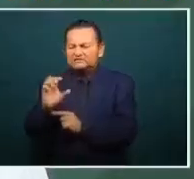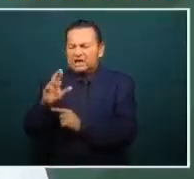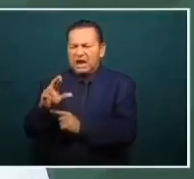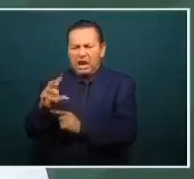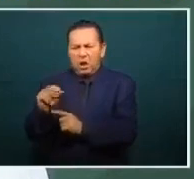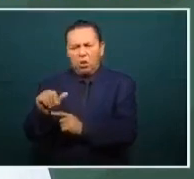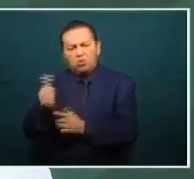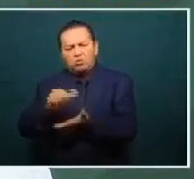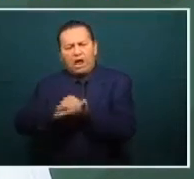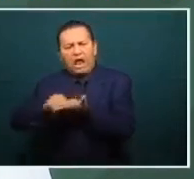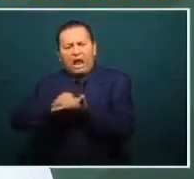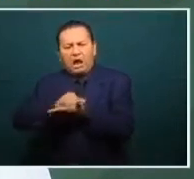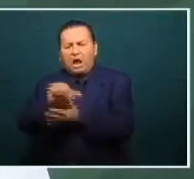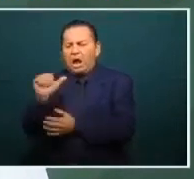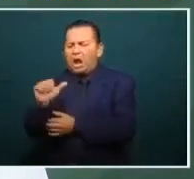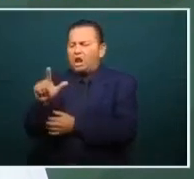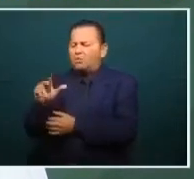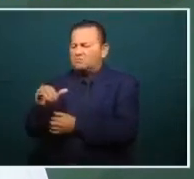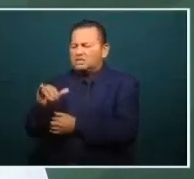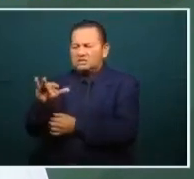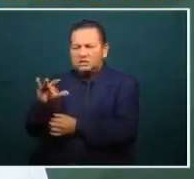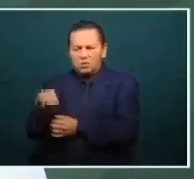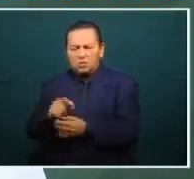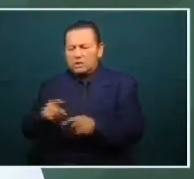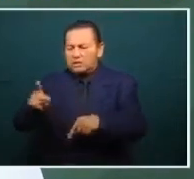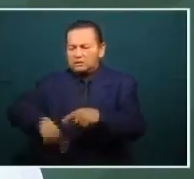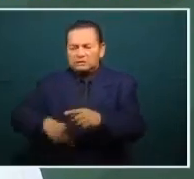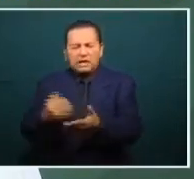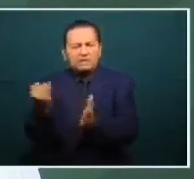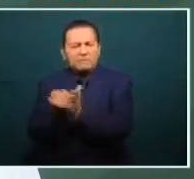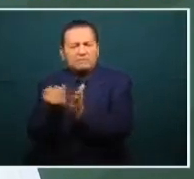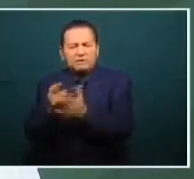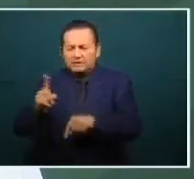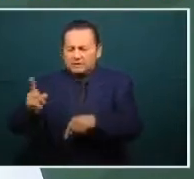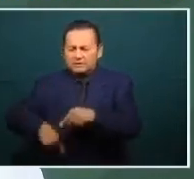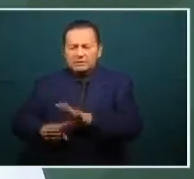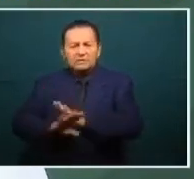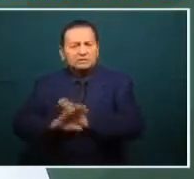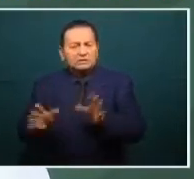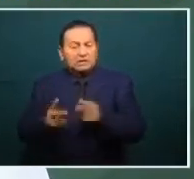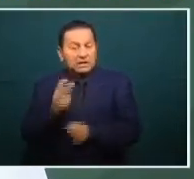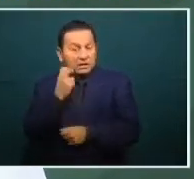and we got them to drop those levies for